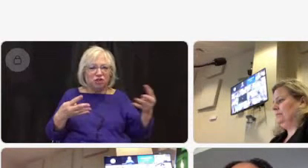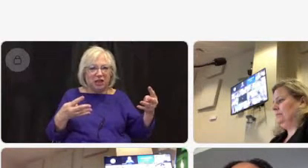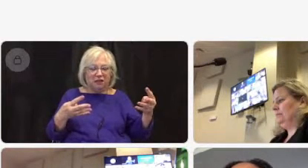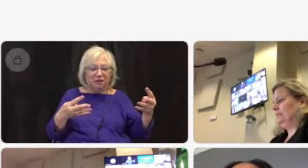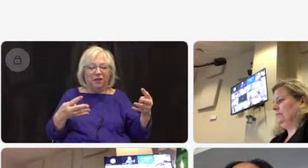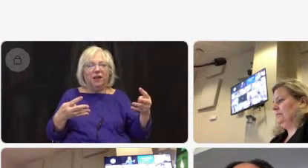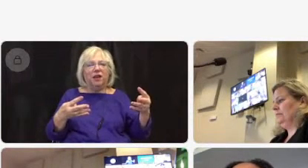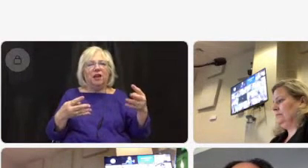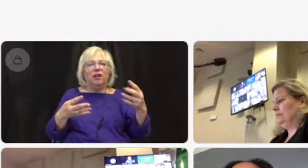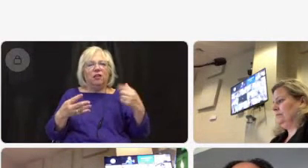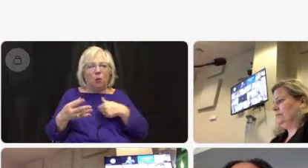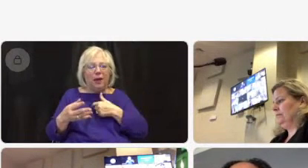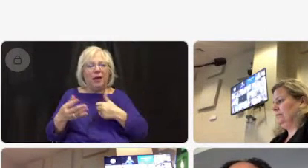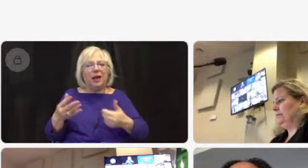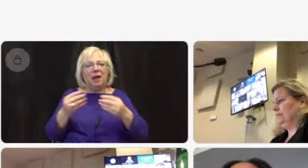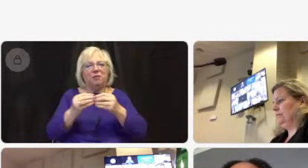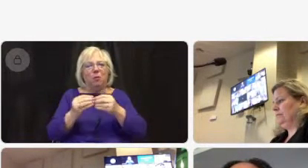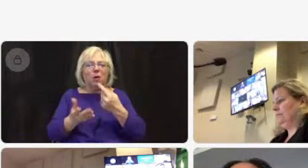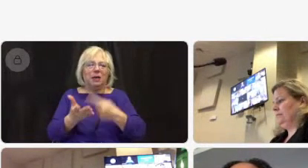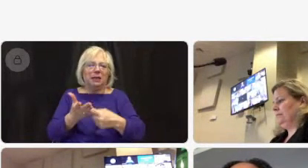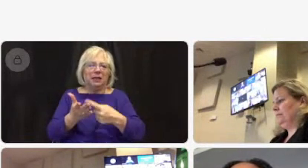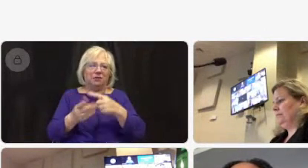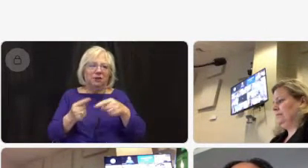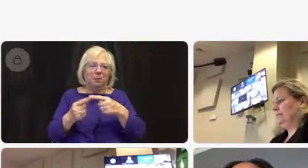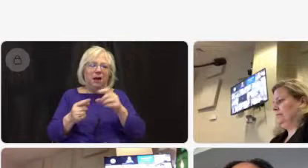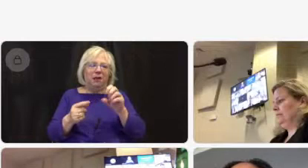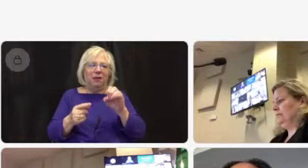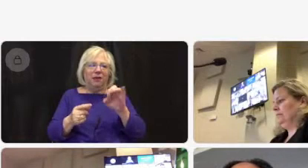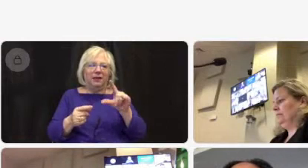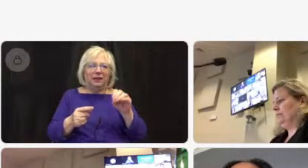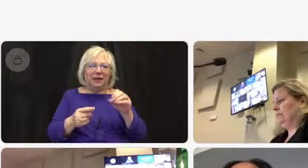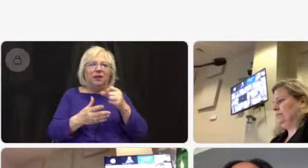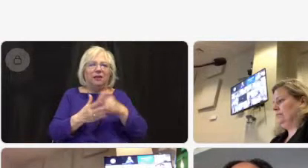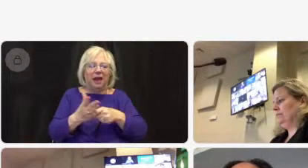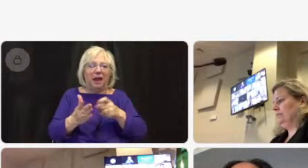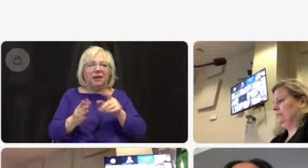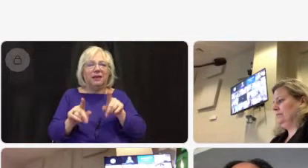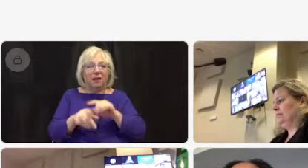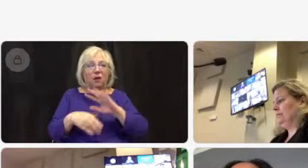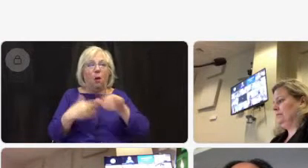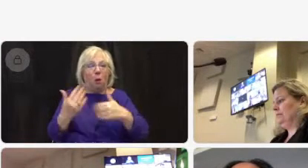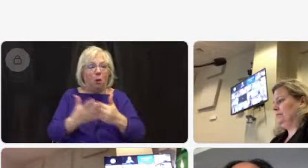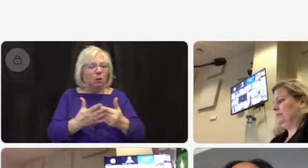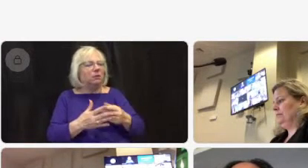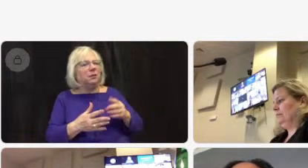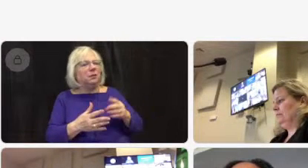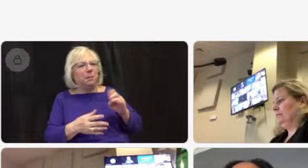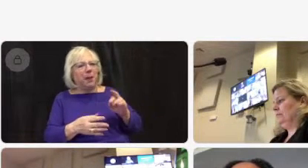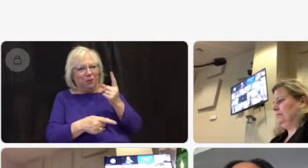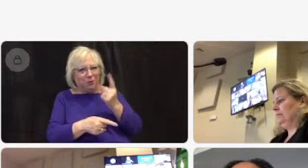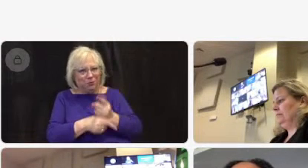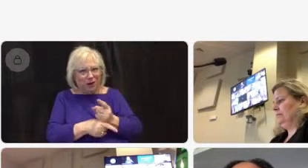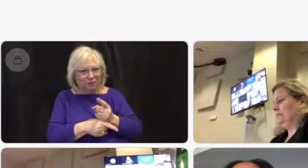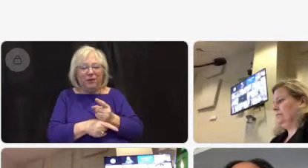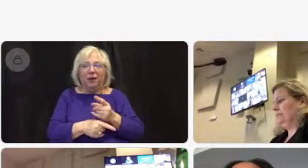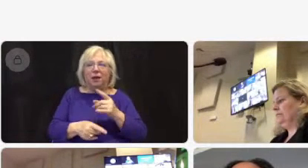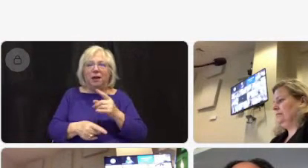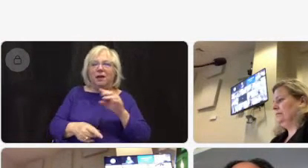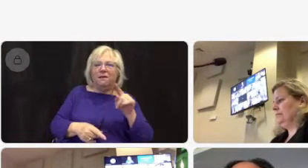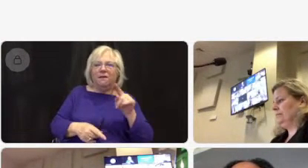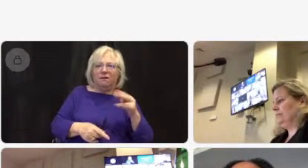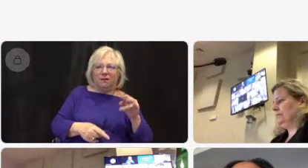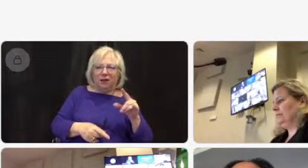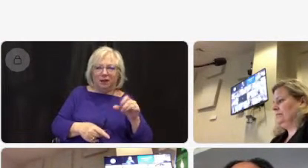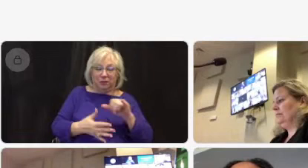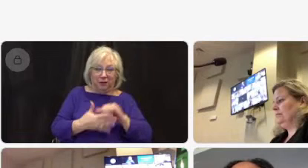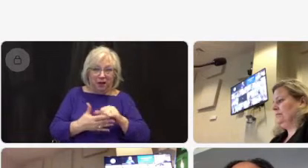further discussion about the sales tax as a whole? Correct. Okay, so if that's the